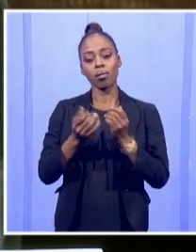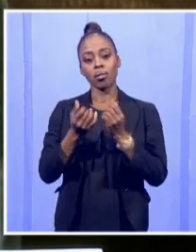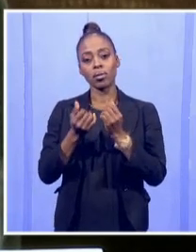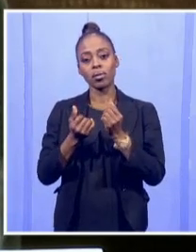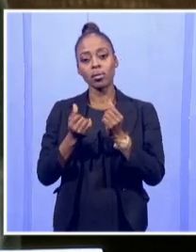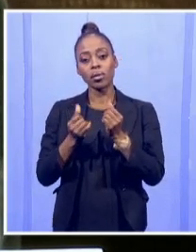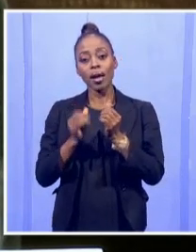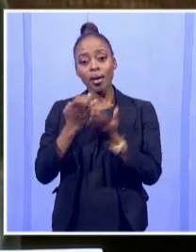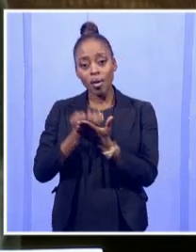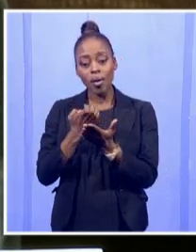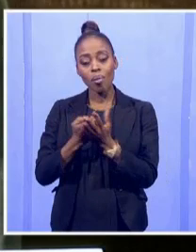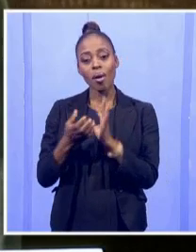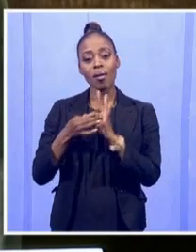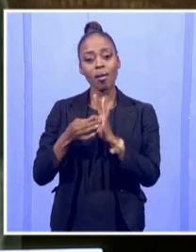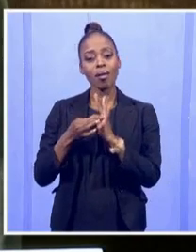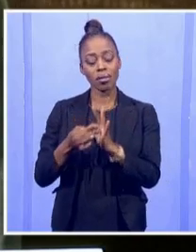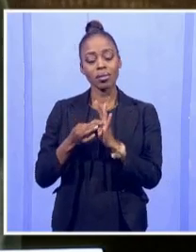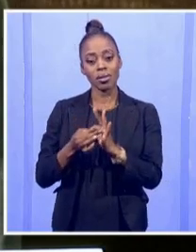economic relations.